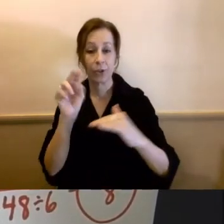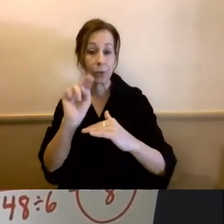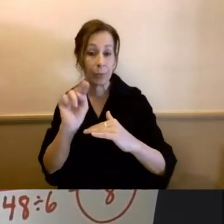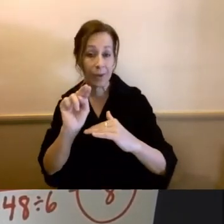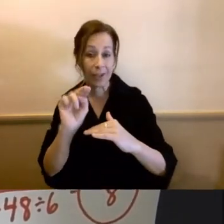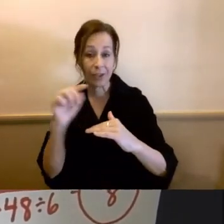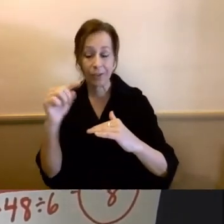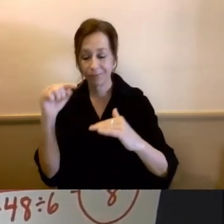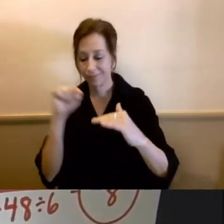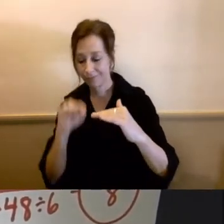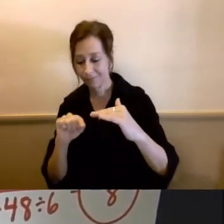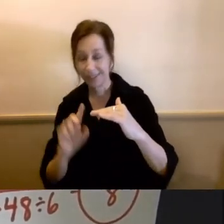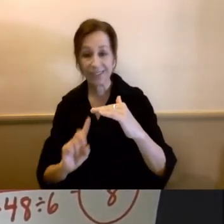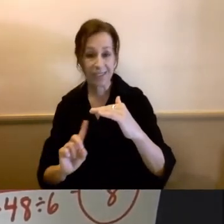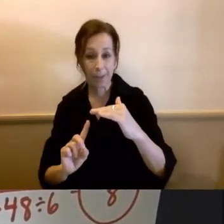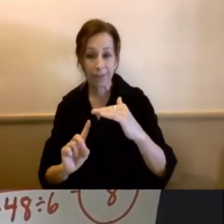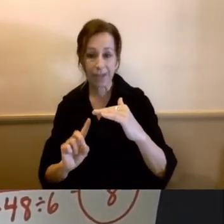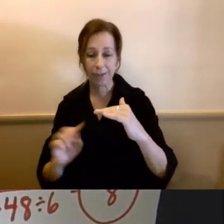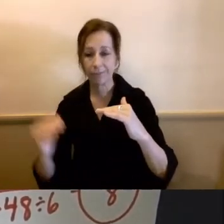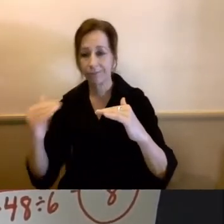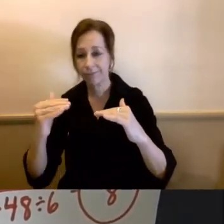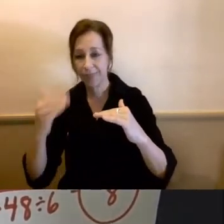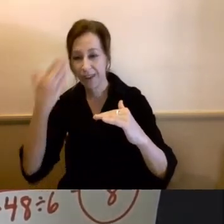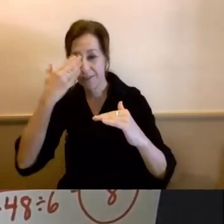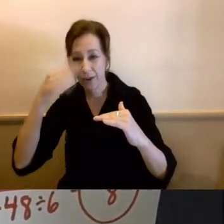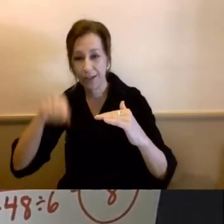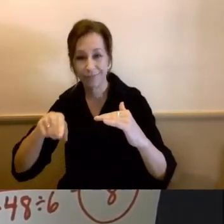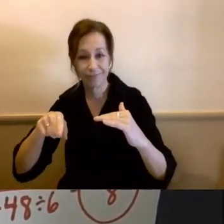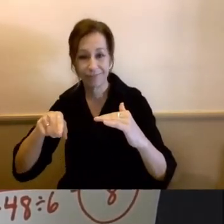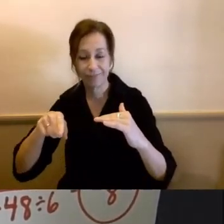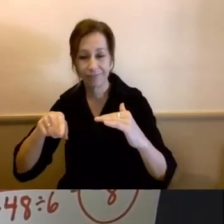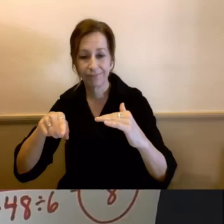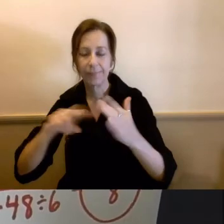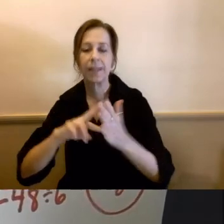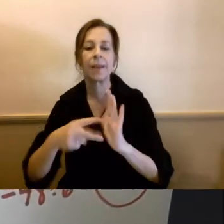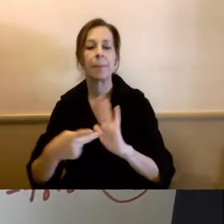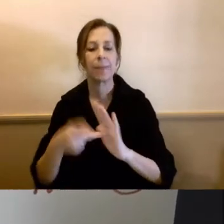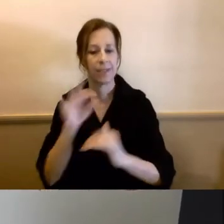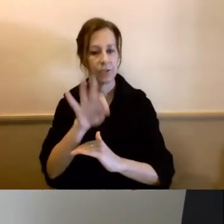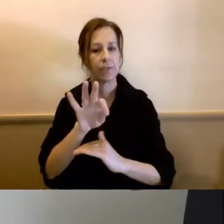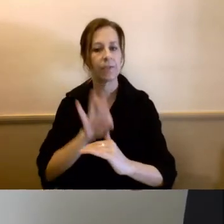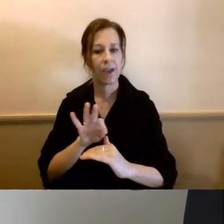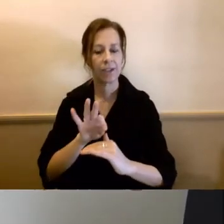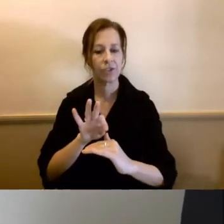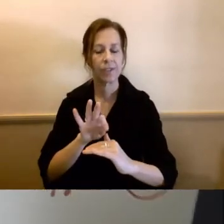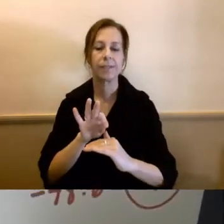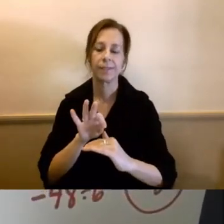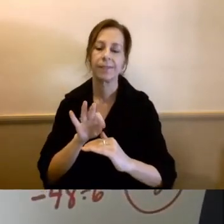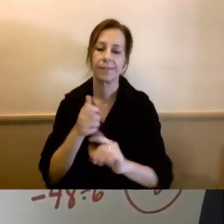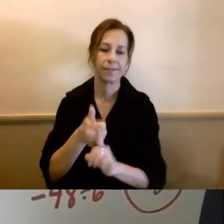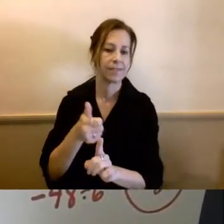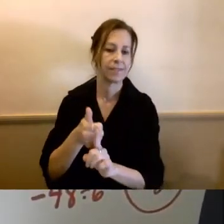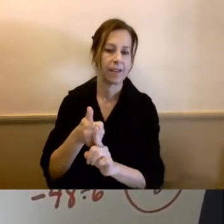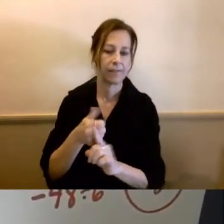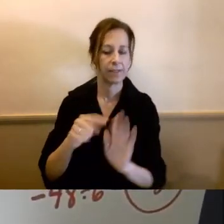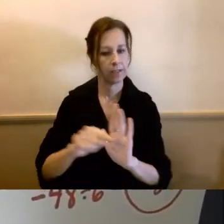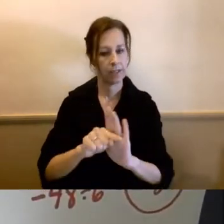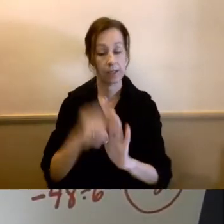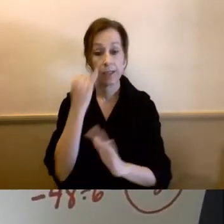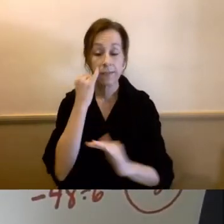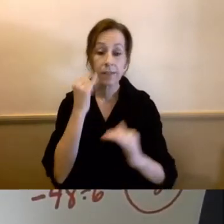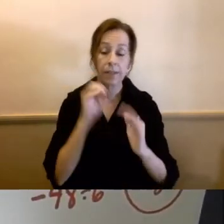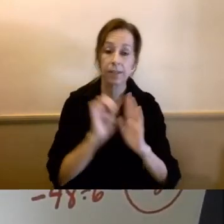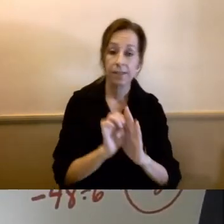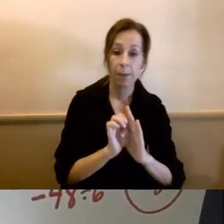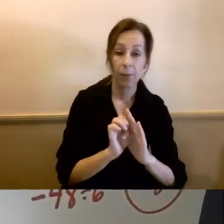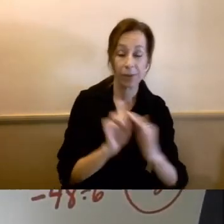in the numerator, the denominator, or in front of the fraction. It still means the fraction is negative. For example, if you have it